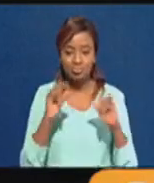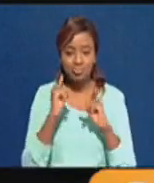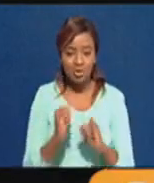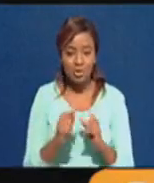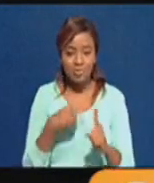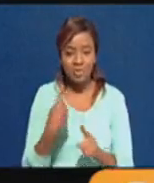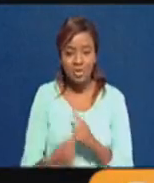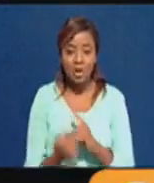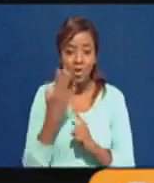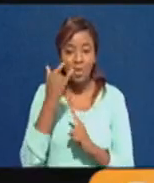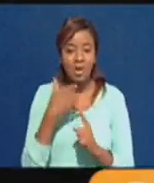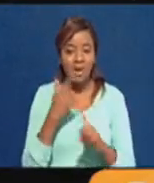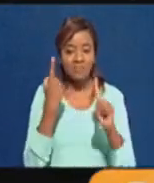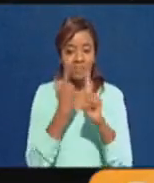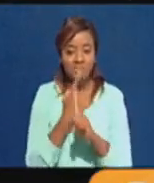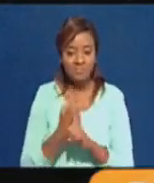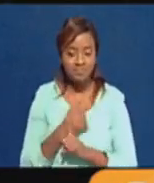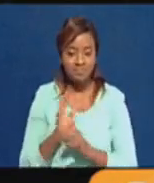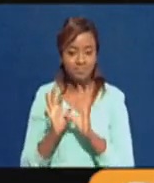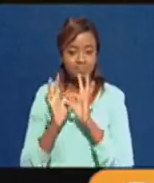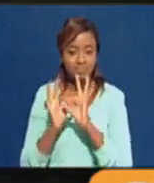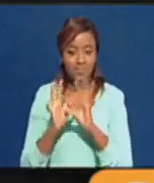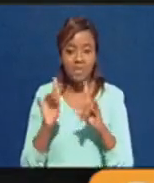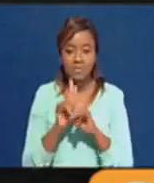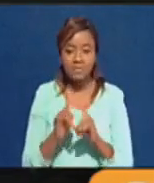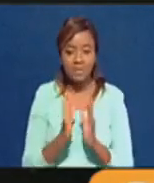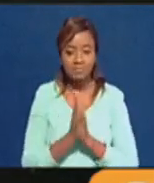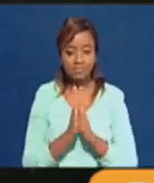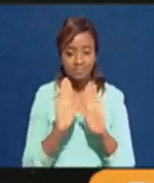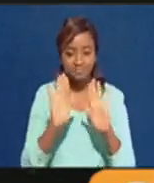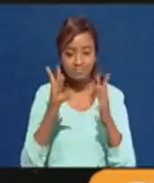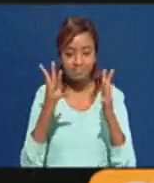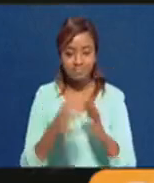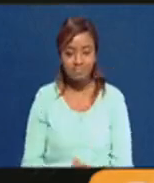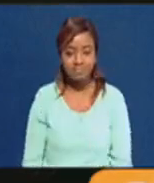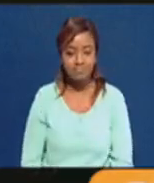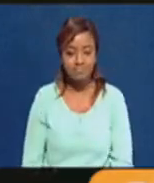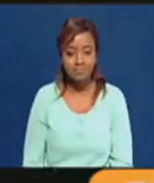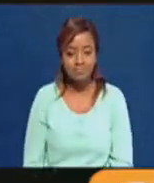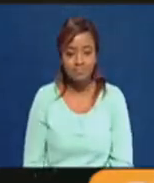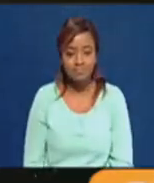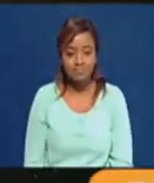customs and festivities. Brenda Wanga, Citizen TV.